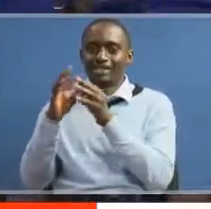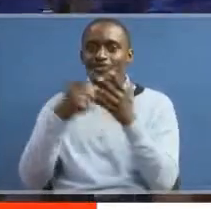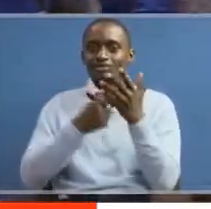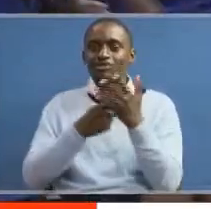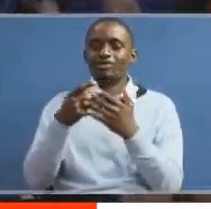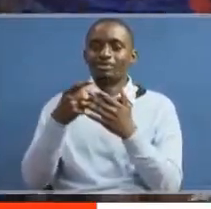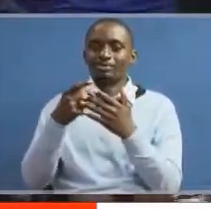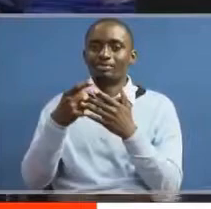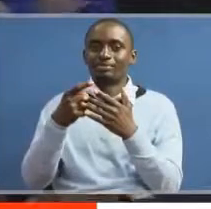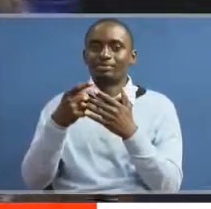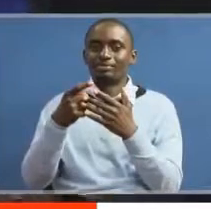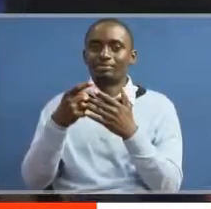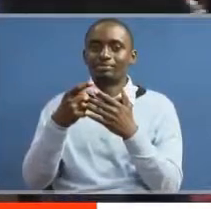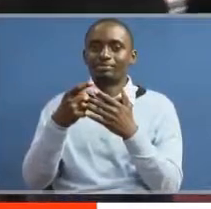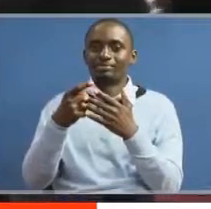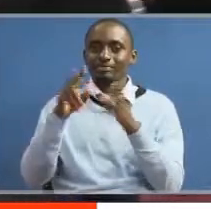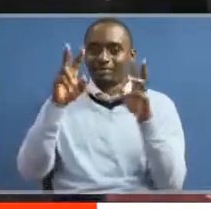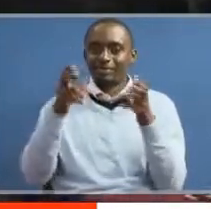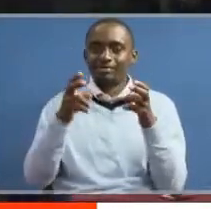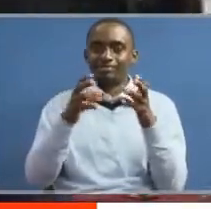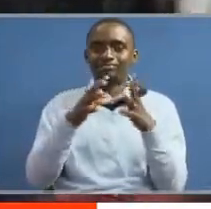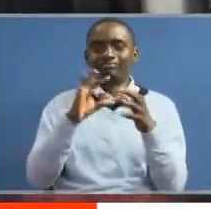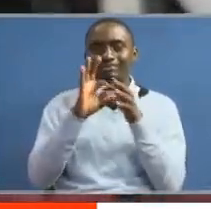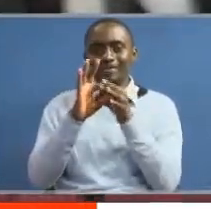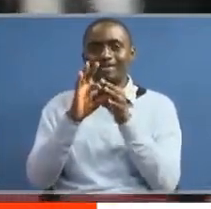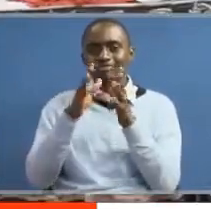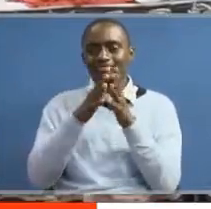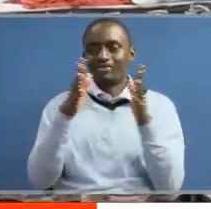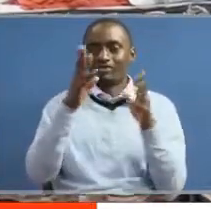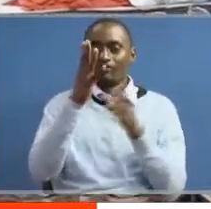being Culture for the Big Four Agenda.